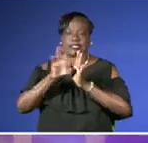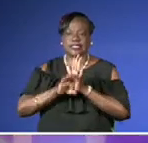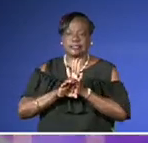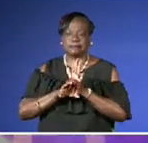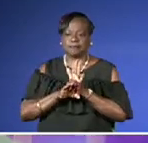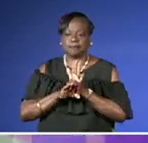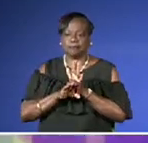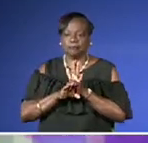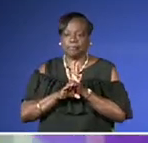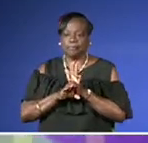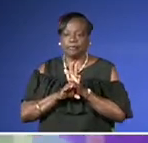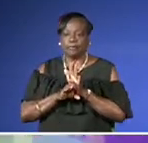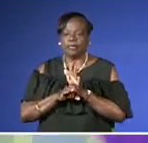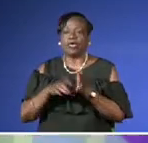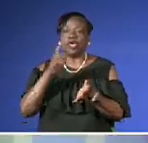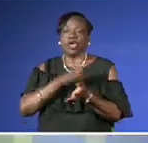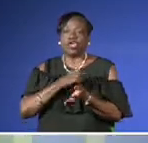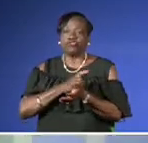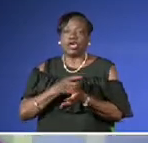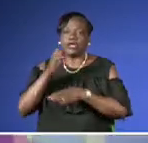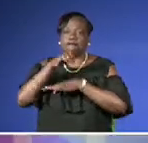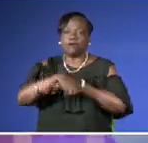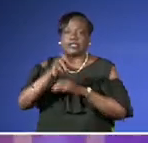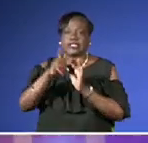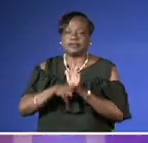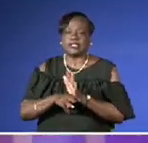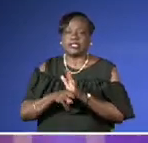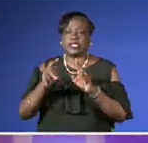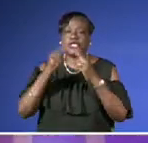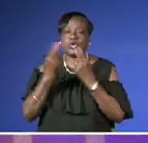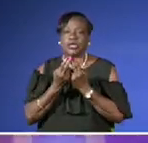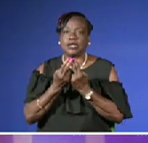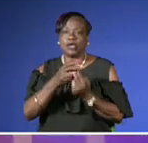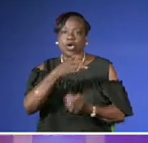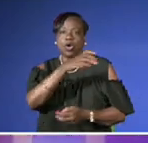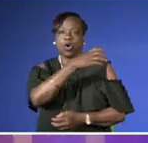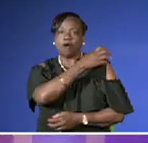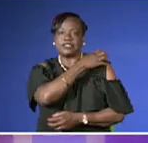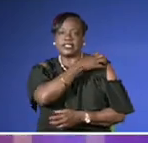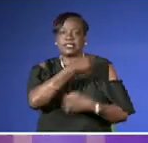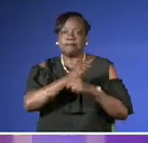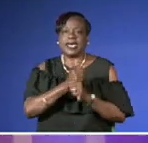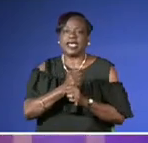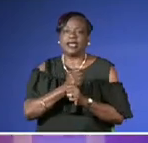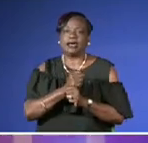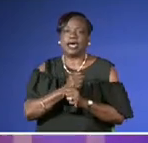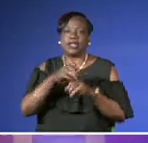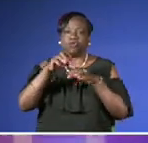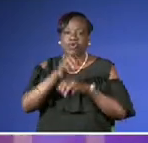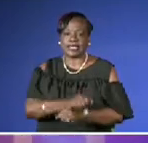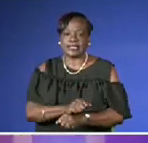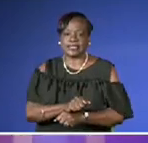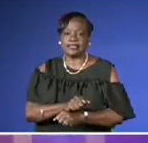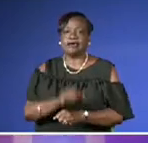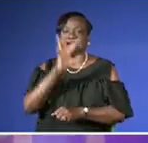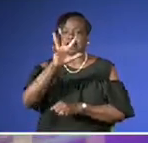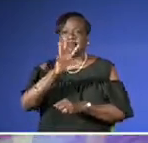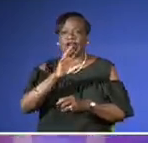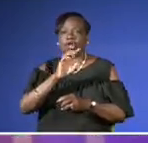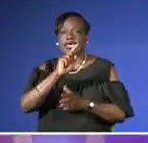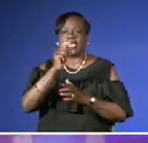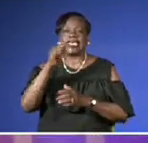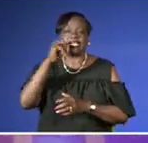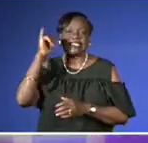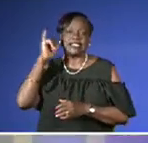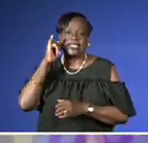Crossing over now to news from the Crime Beat, drug enforcement unit officers made a drug arrest sometime around 5 o'clock yesterday afternoon